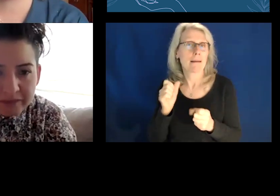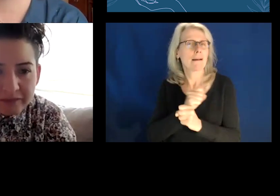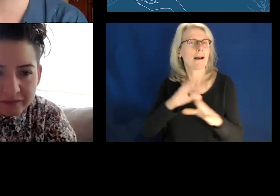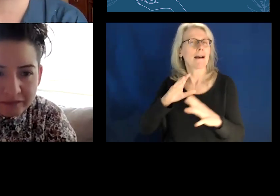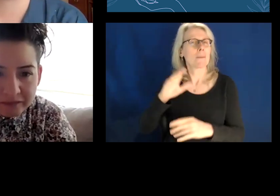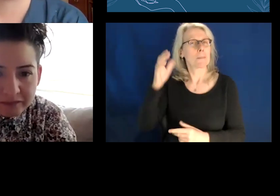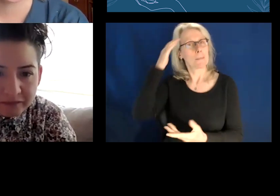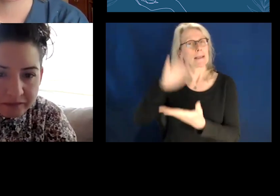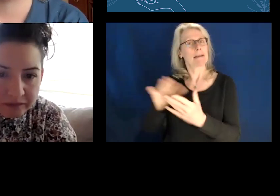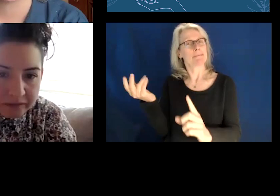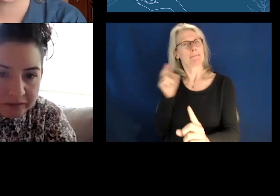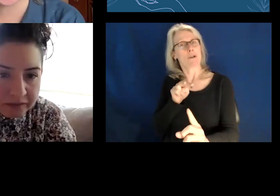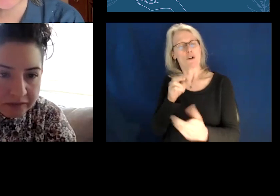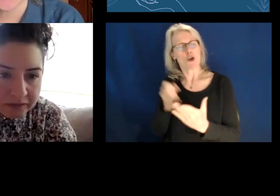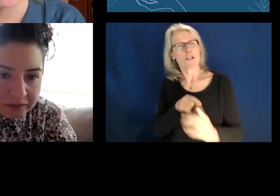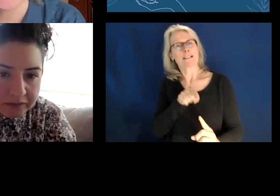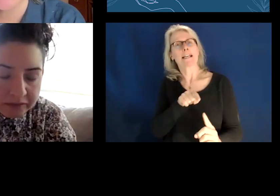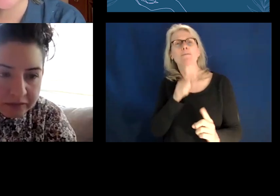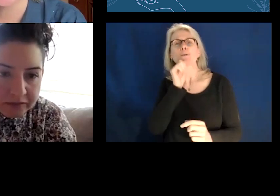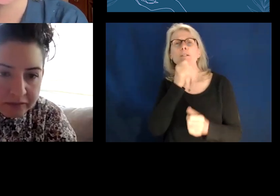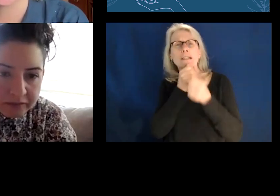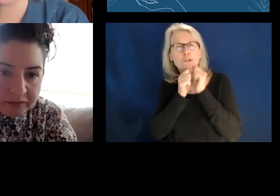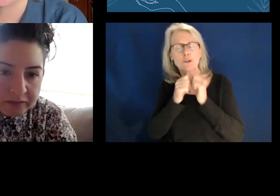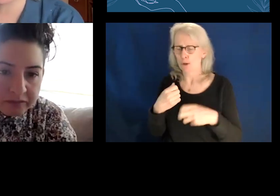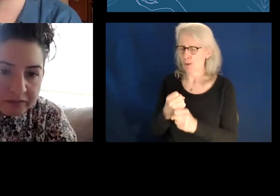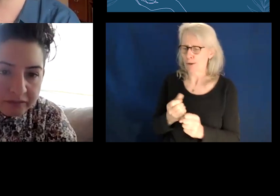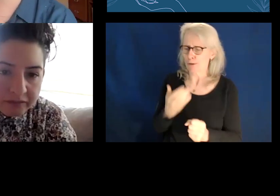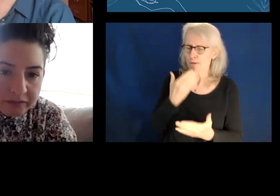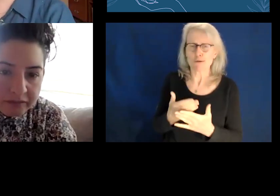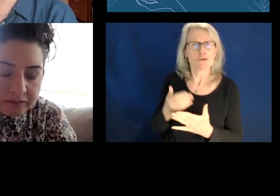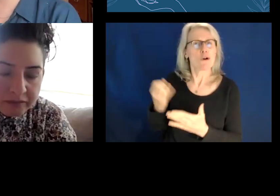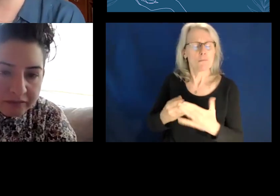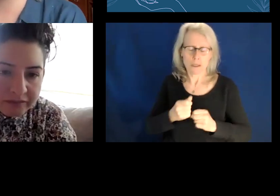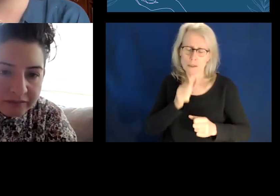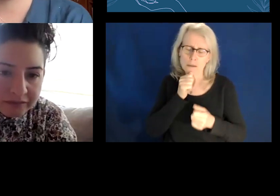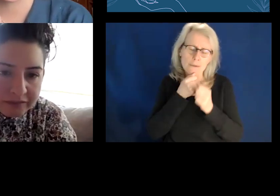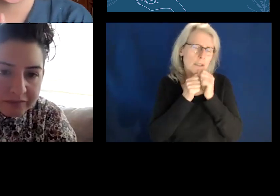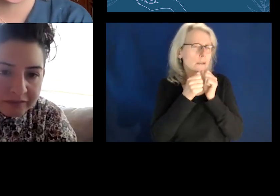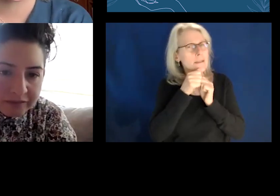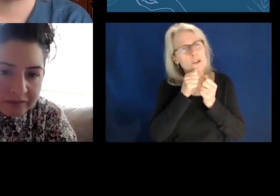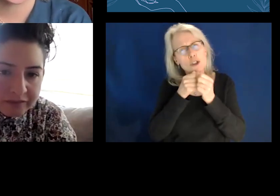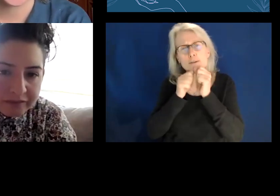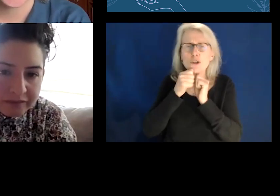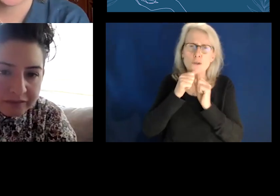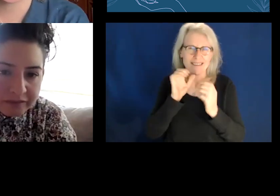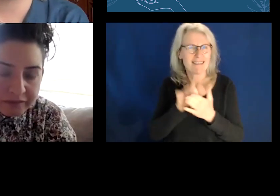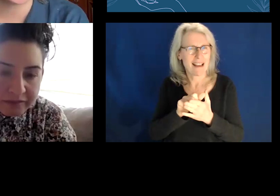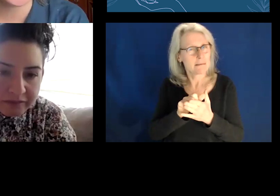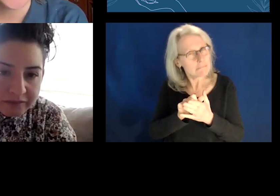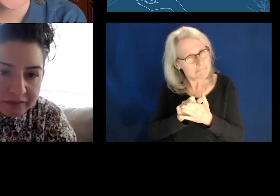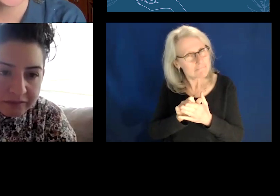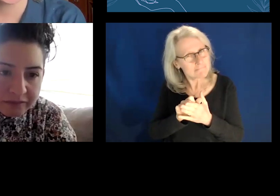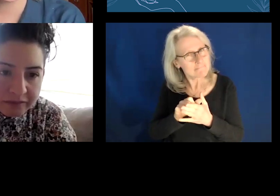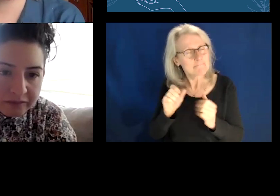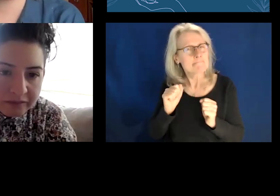art, you know, to make good work, you have to be a suffering artist. So I kind of wanted to throw that in as a tension, because I